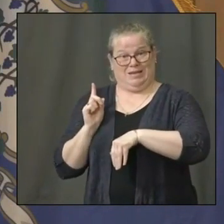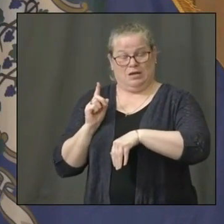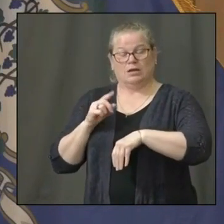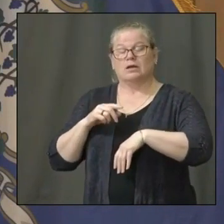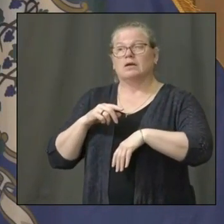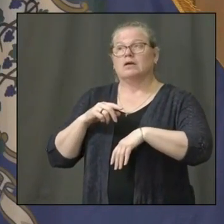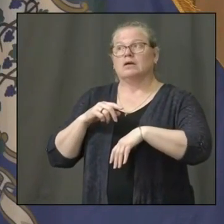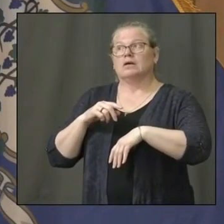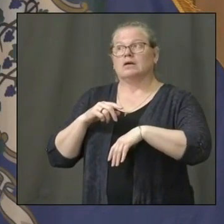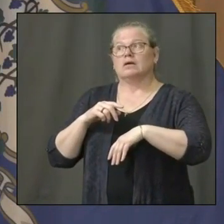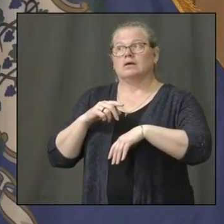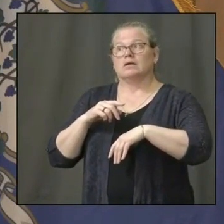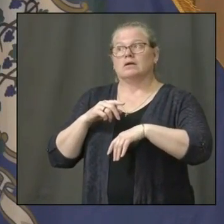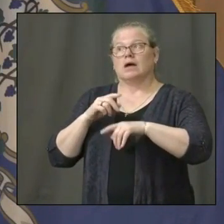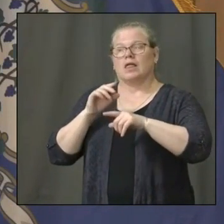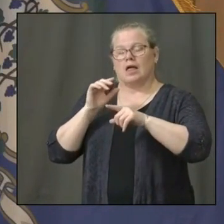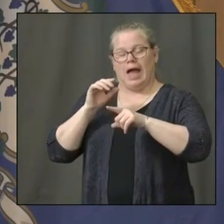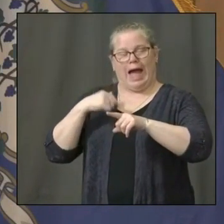Connecticut got